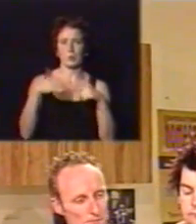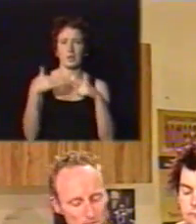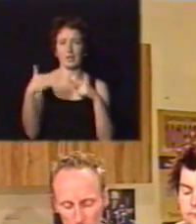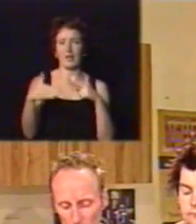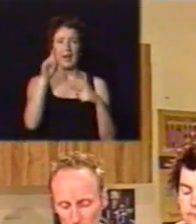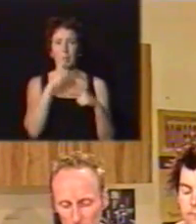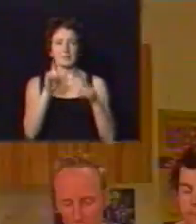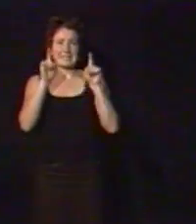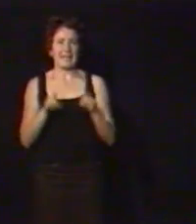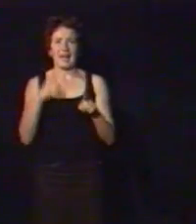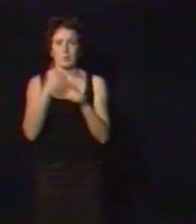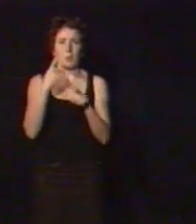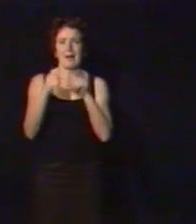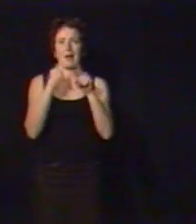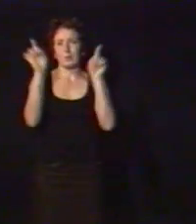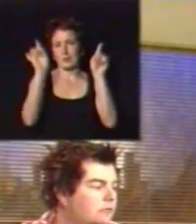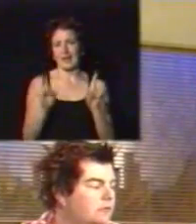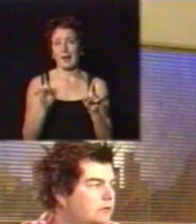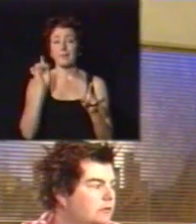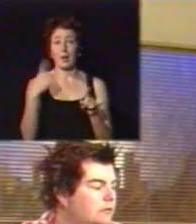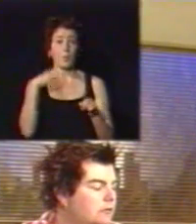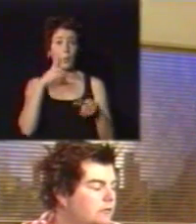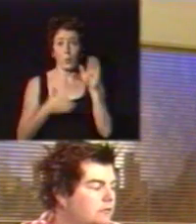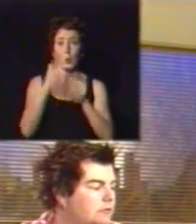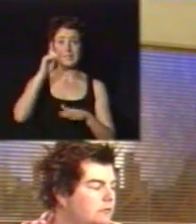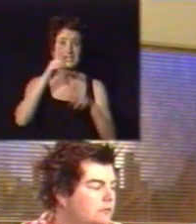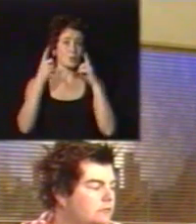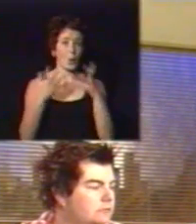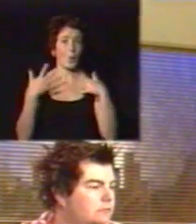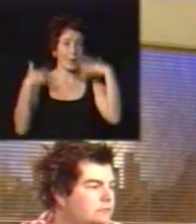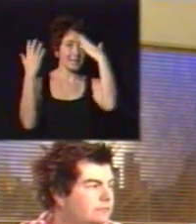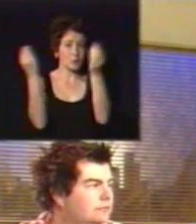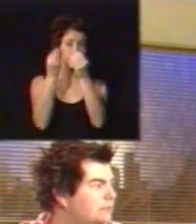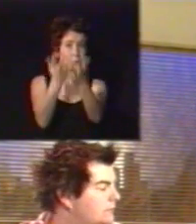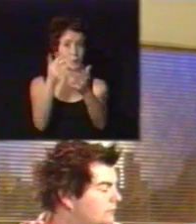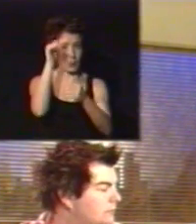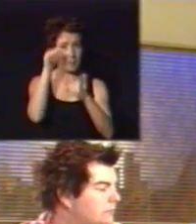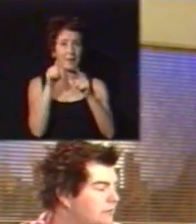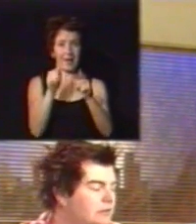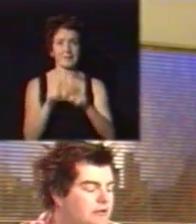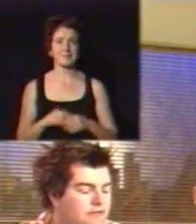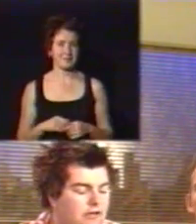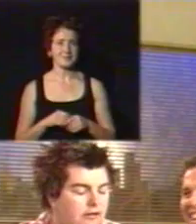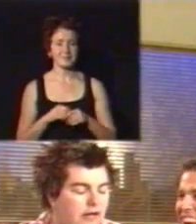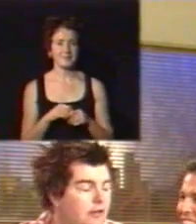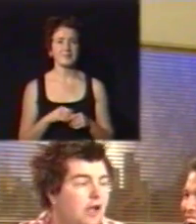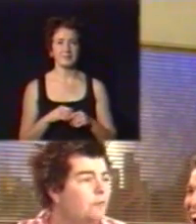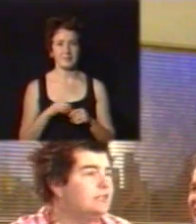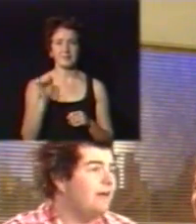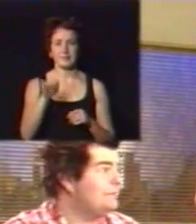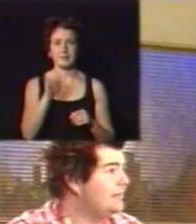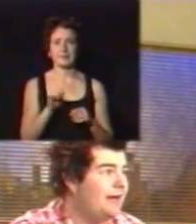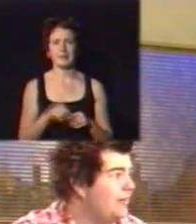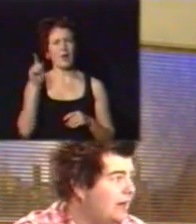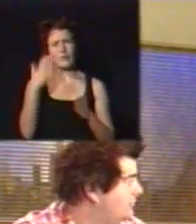it today. But we're going to go along and see the production, and we'll let you know about it, definitely. Mm-hmm. And they couldn't bring their snake. There was a lot